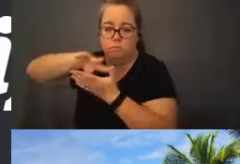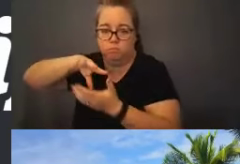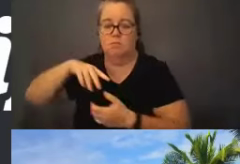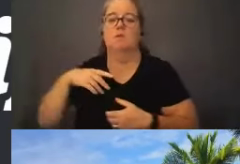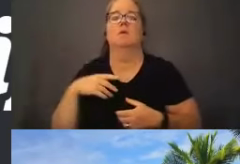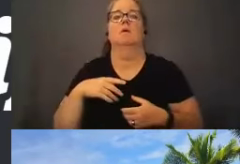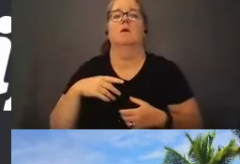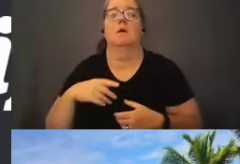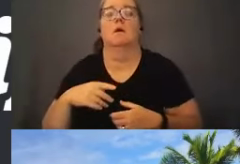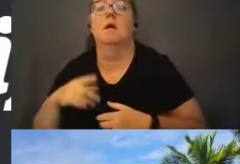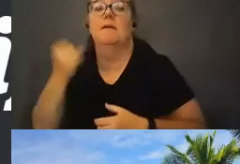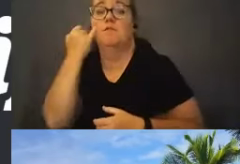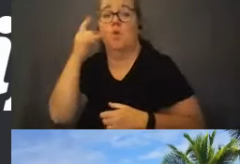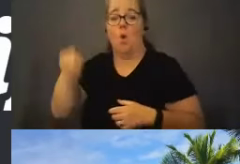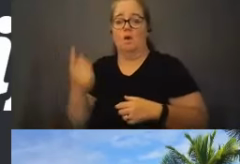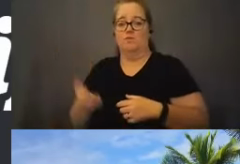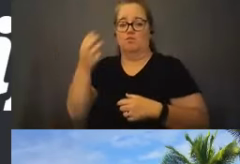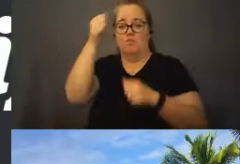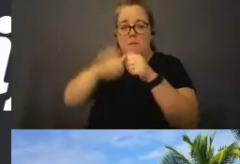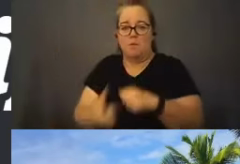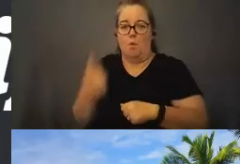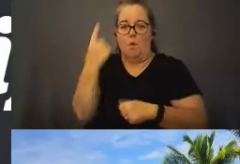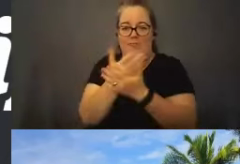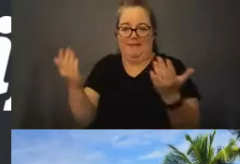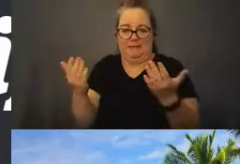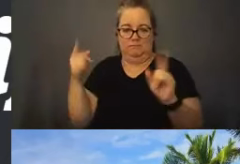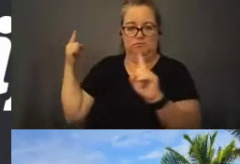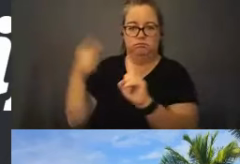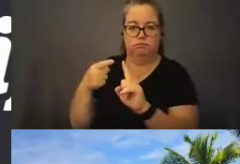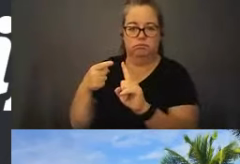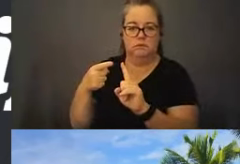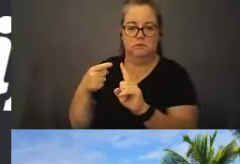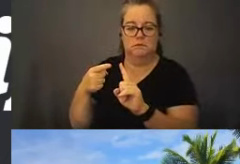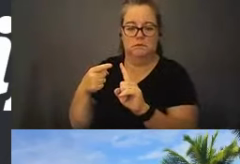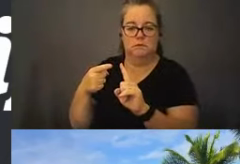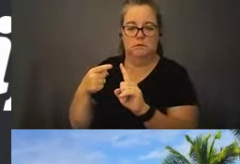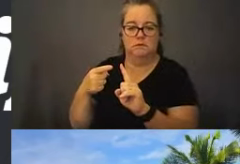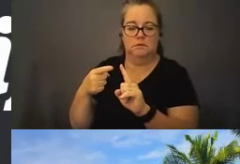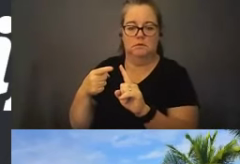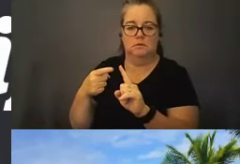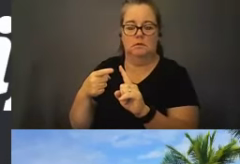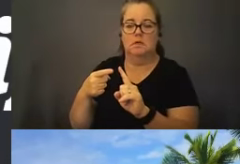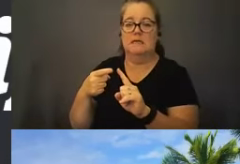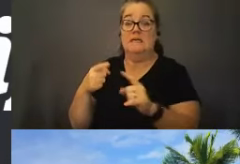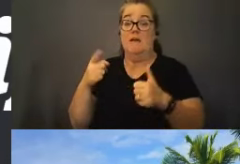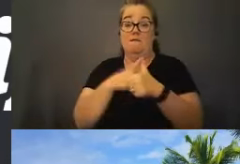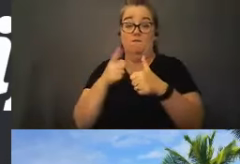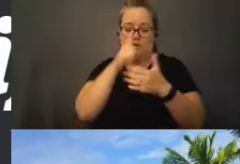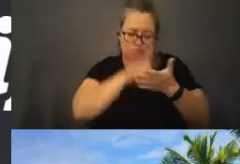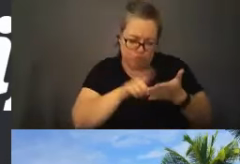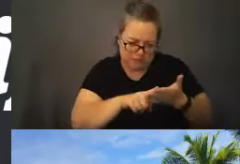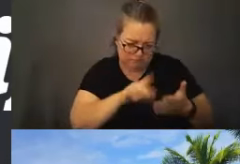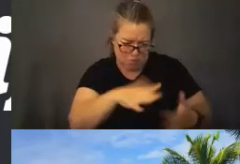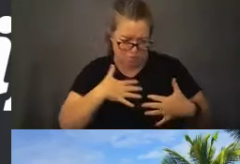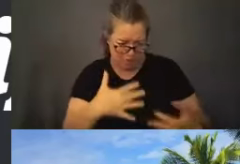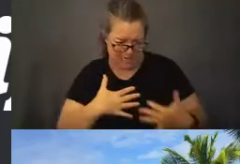can only remember one thing from today, this is what we want you to remember. We're going to check someone and see if they're breathing. And if